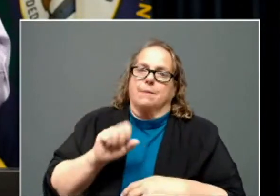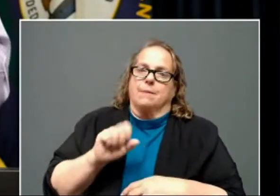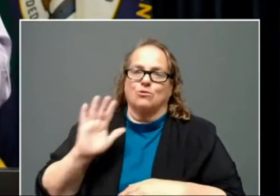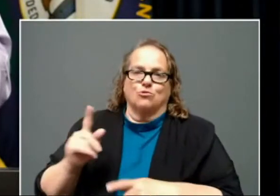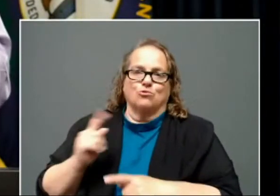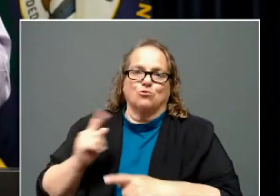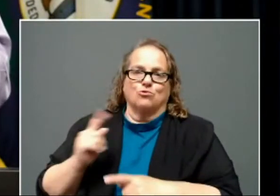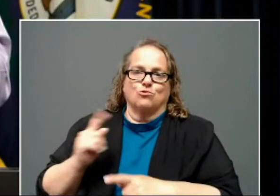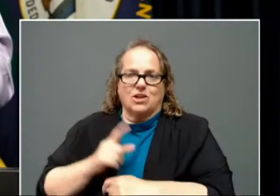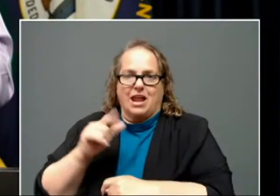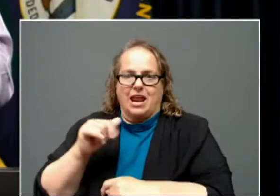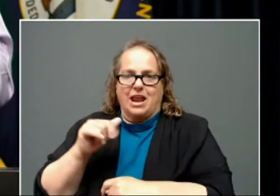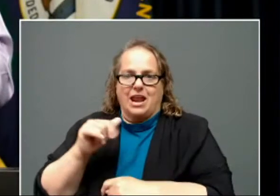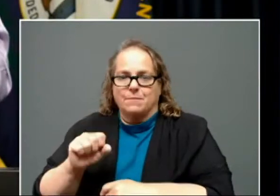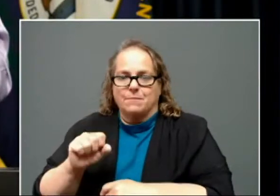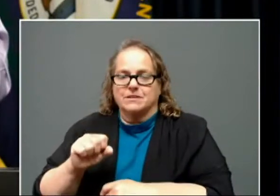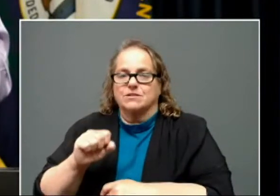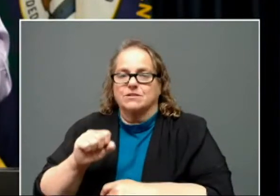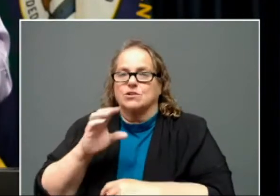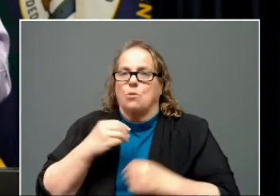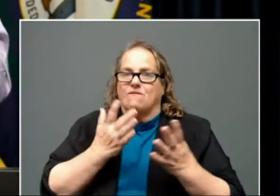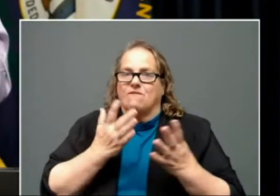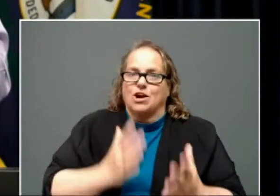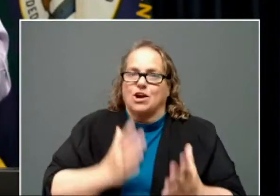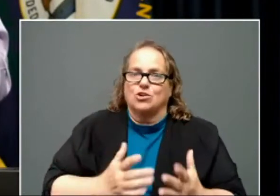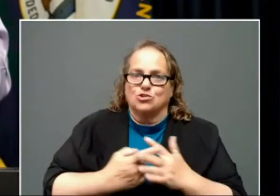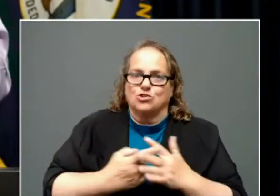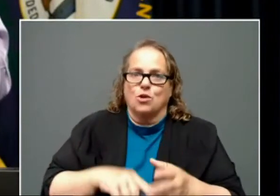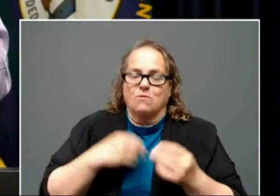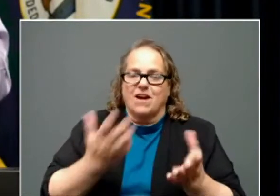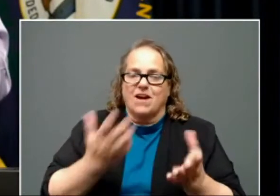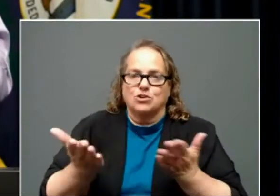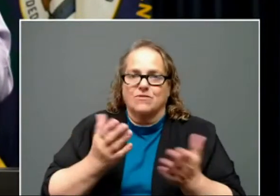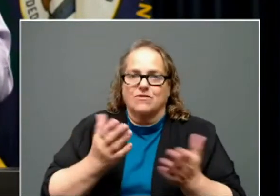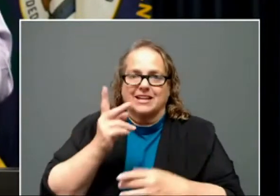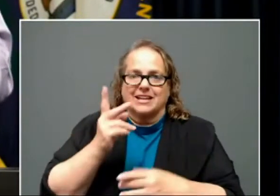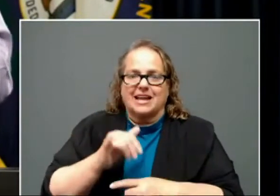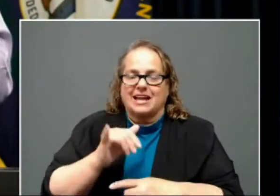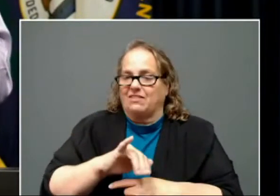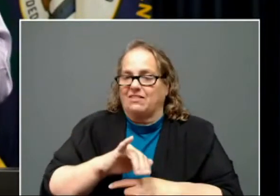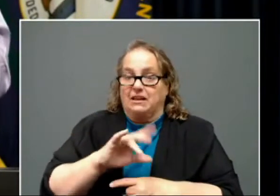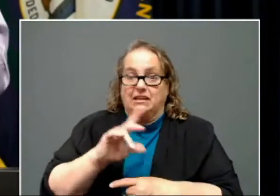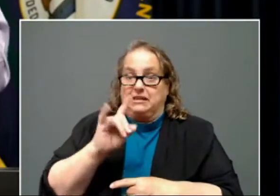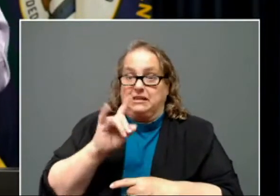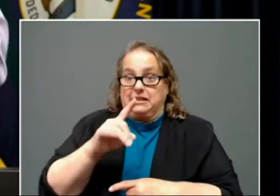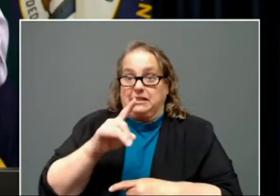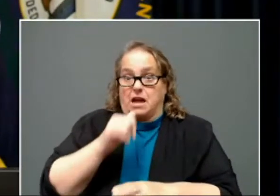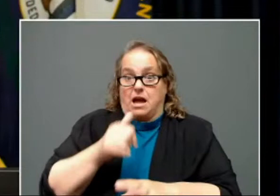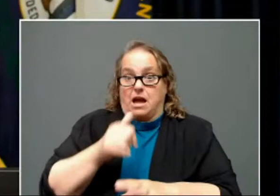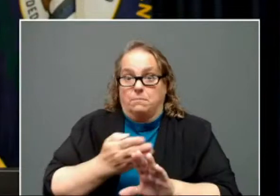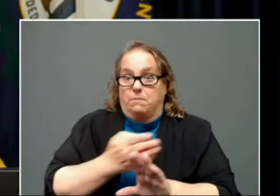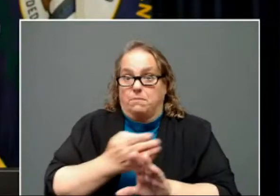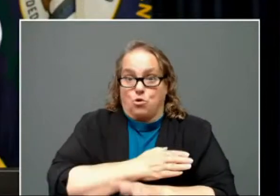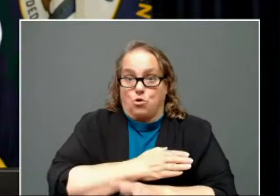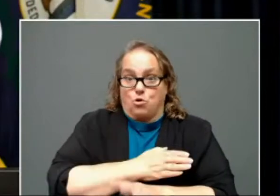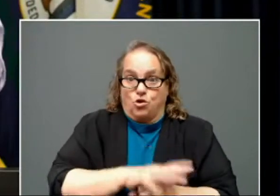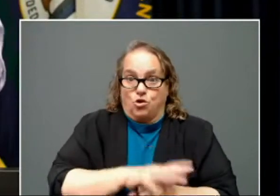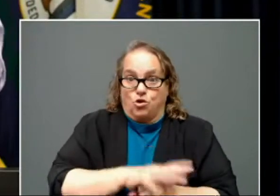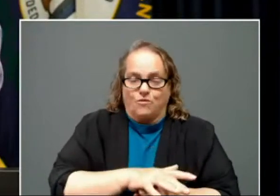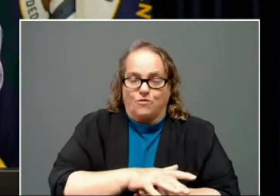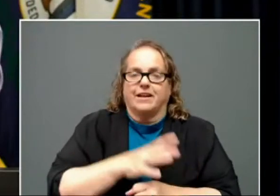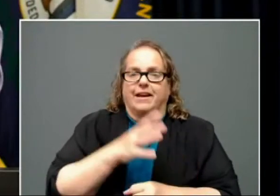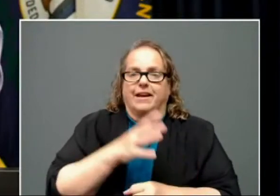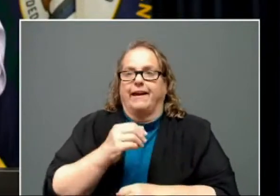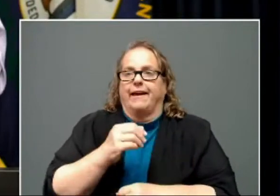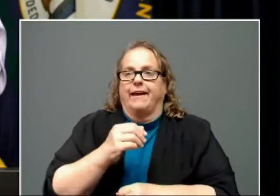providers who started providing services in Kentucky that maybe didn't before the pandemic. We also had clinicians who provided testing who maybe